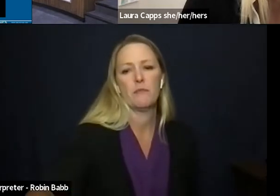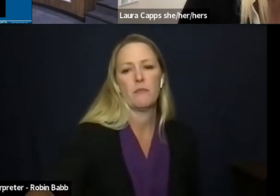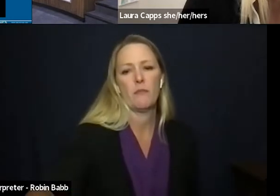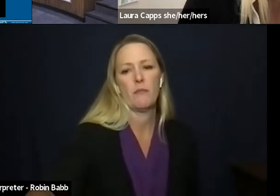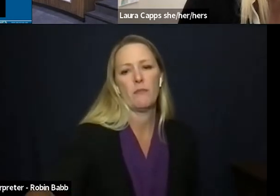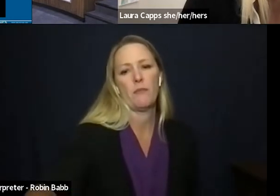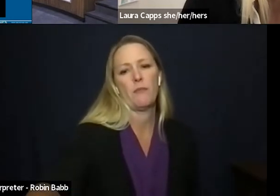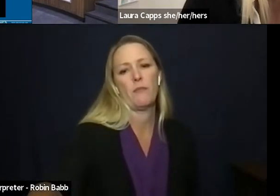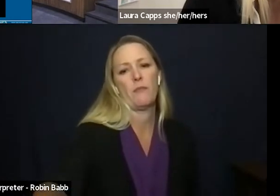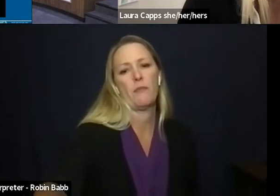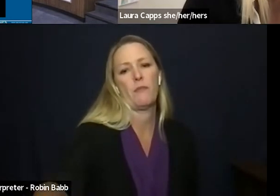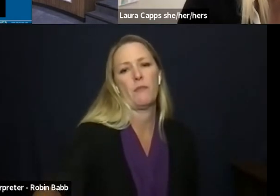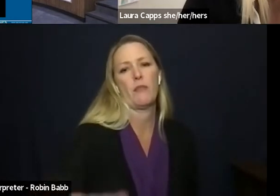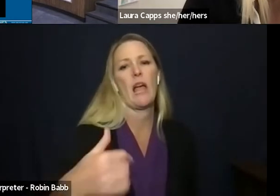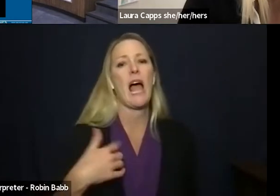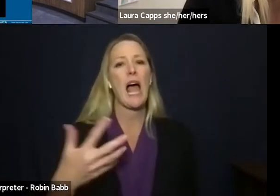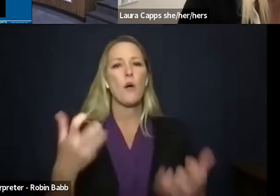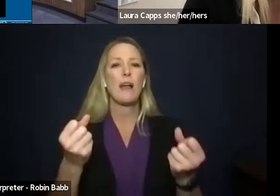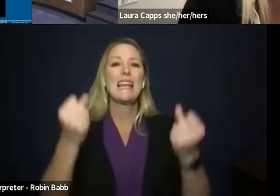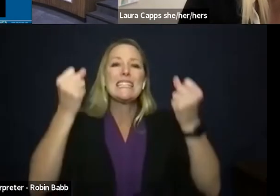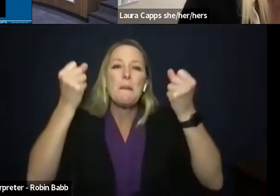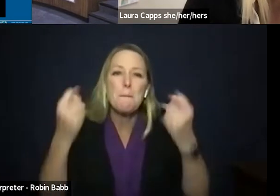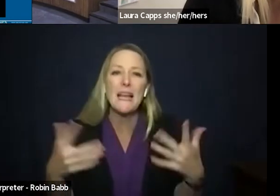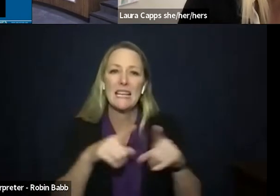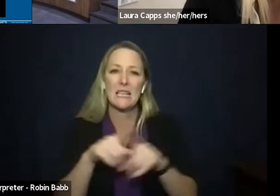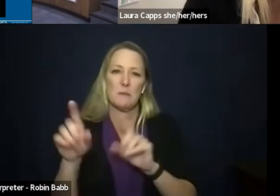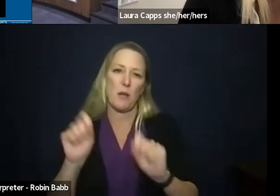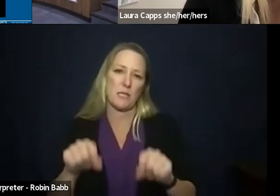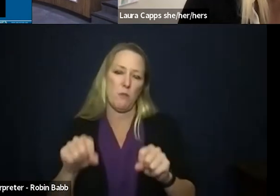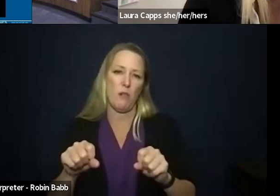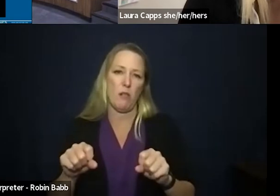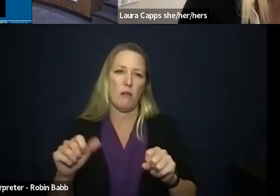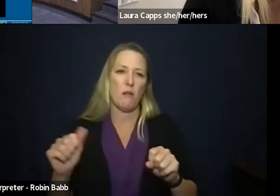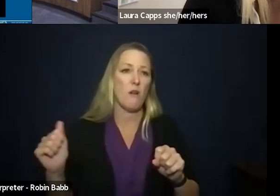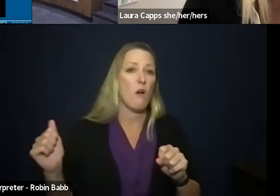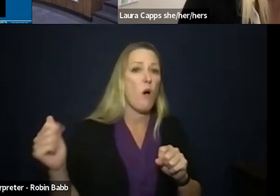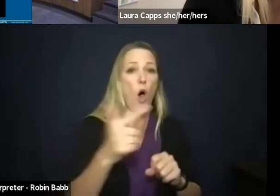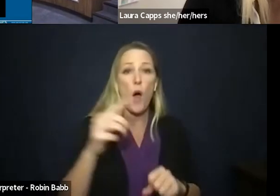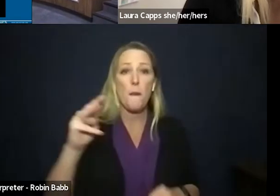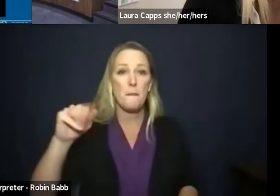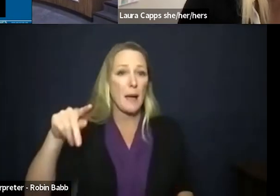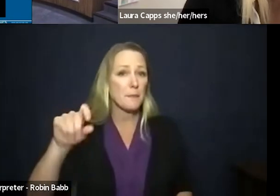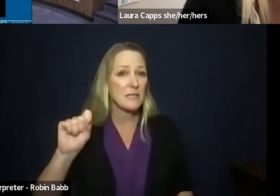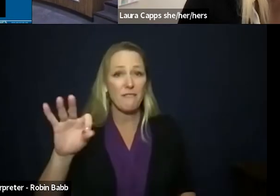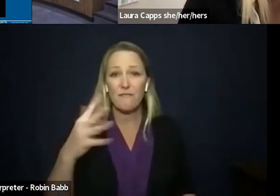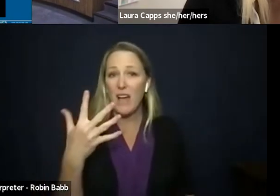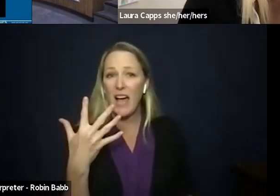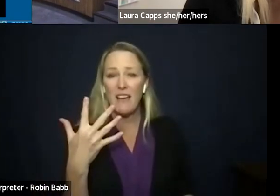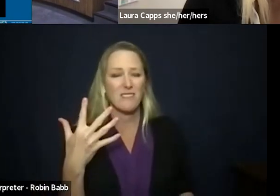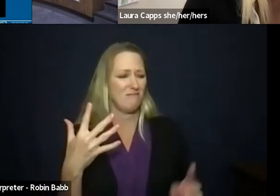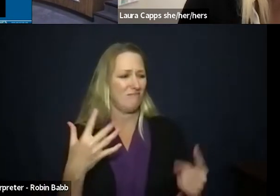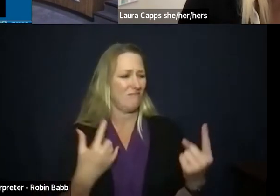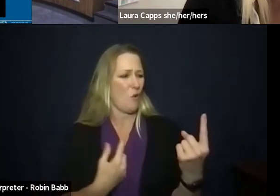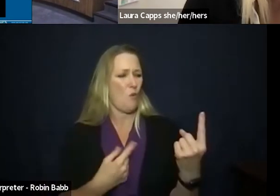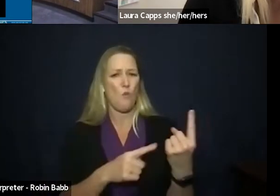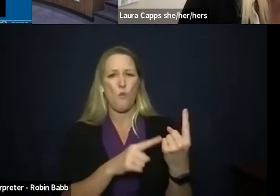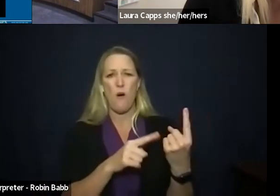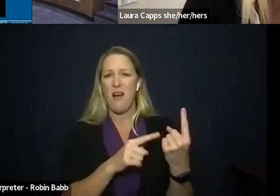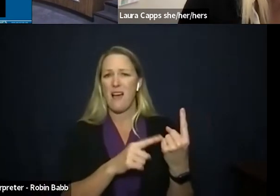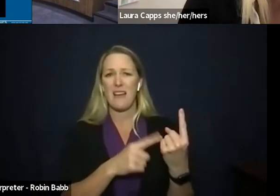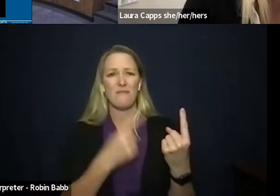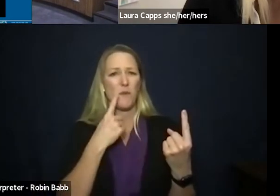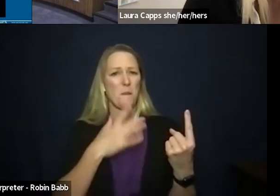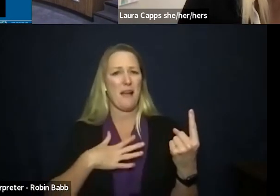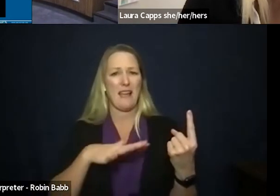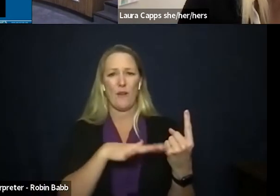in santa barbara elementary district as possible and all the maps of five only have one and that's not acceptable so in